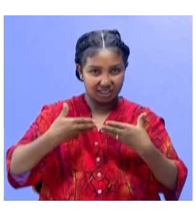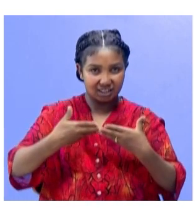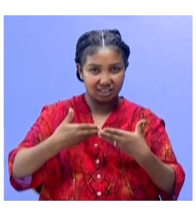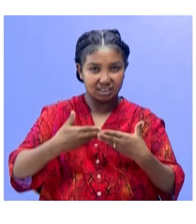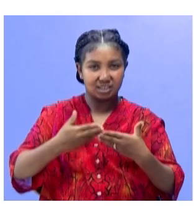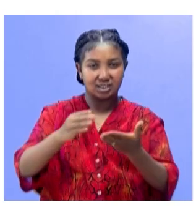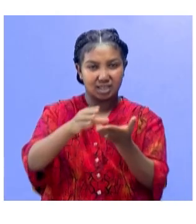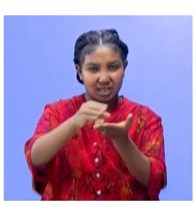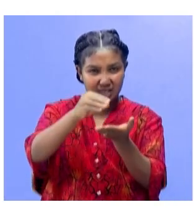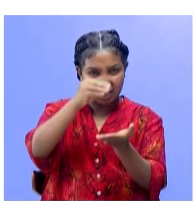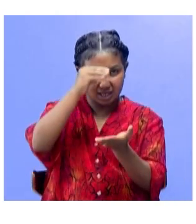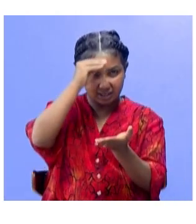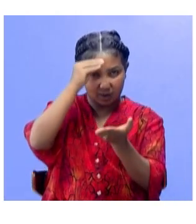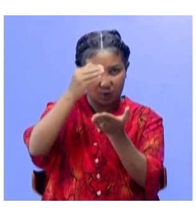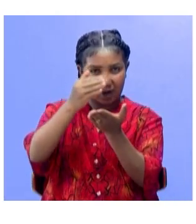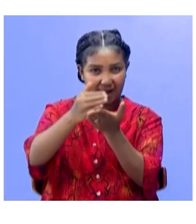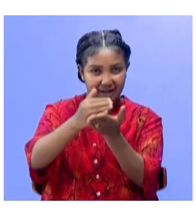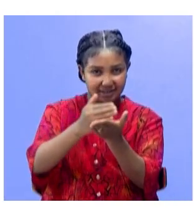the lesson